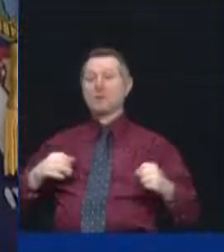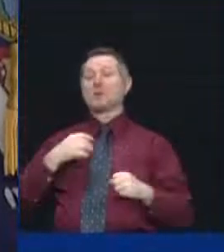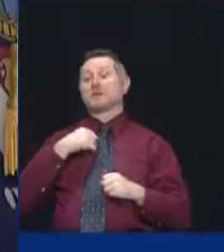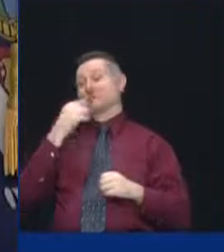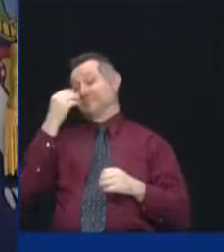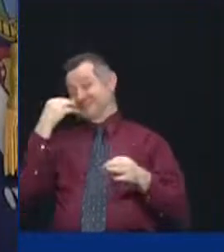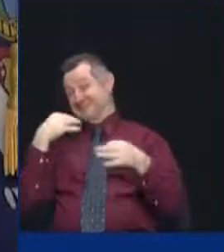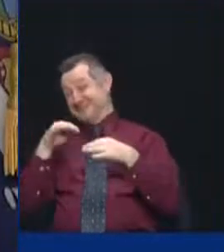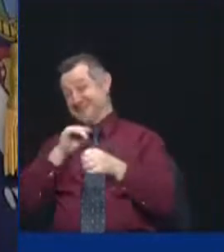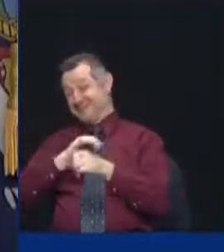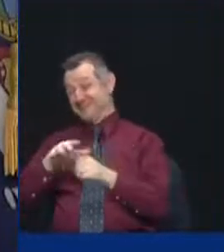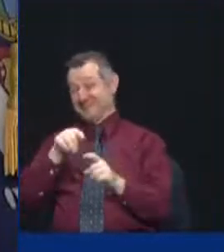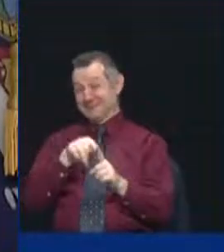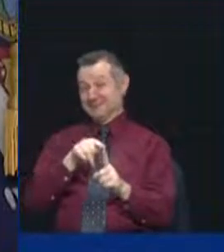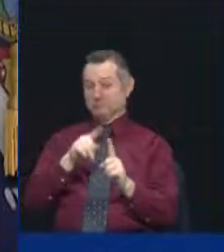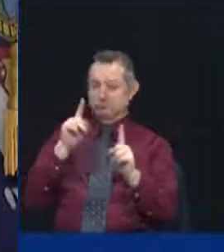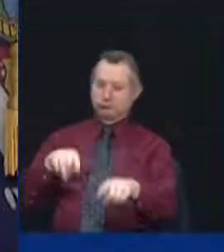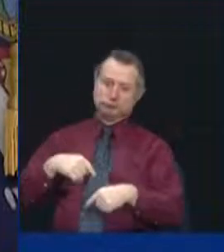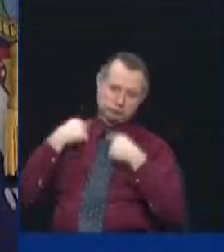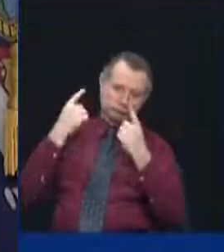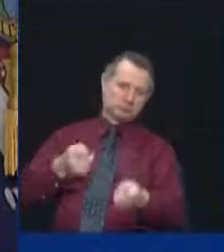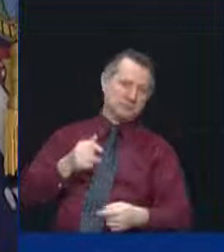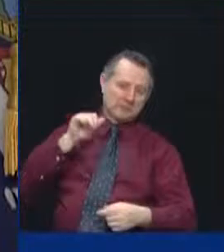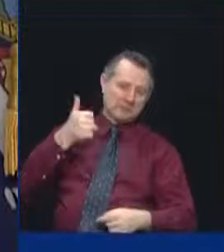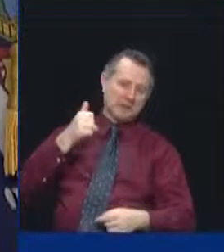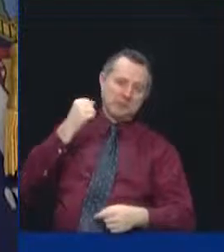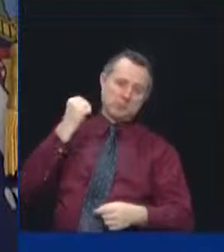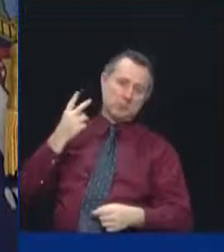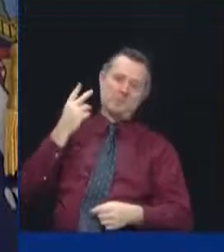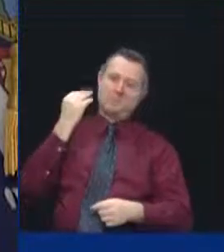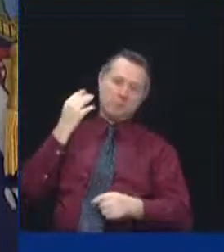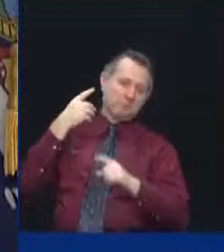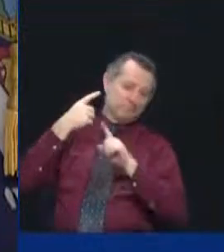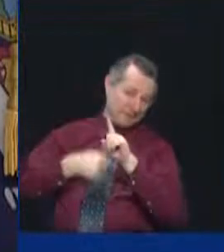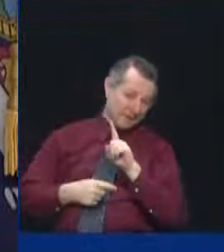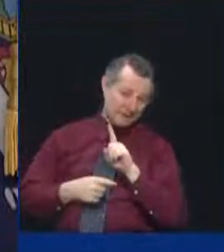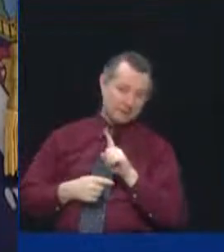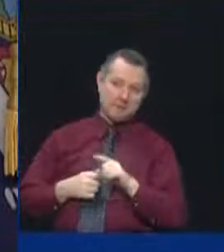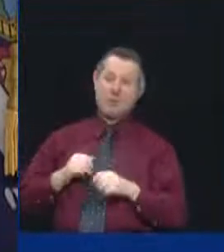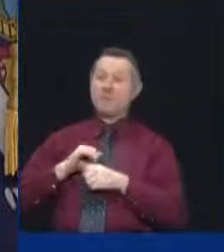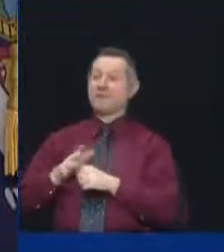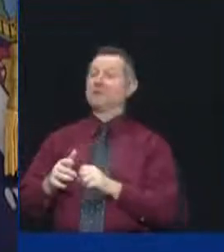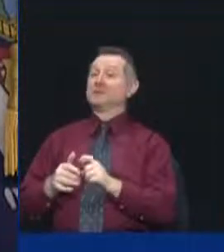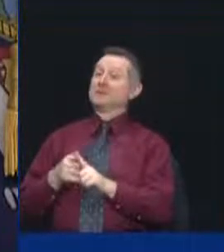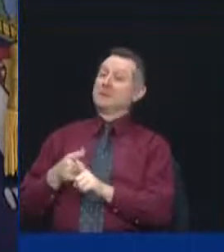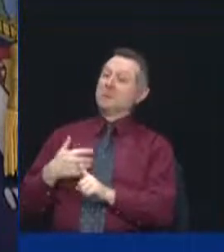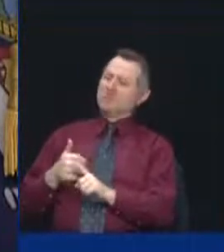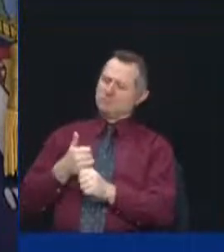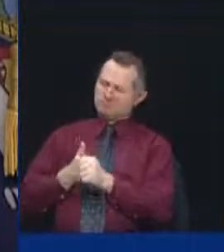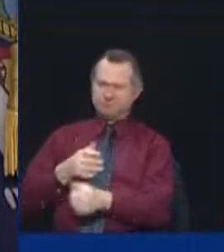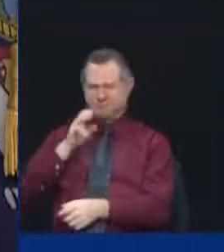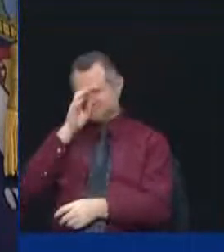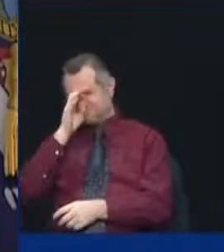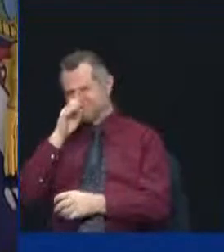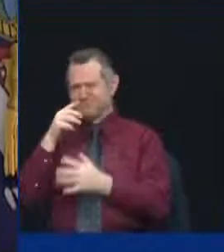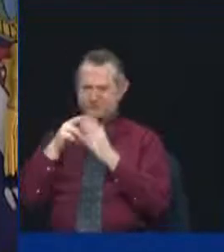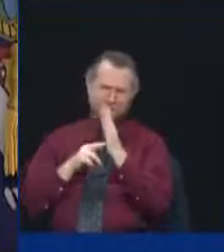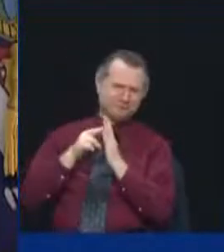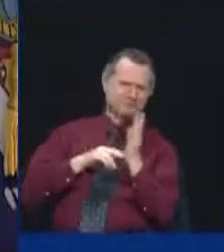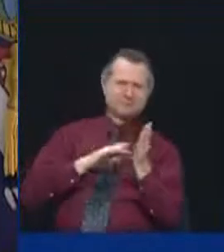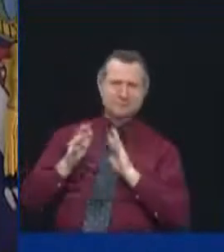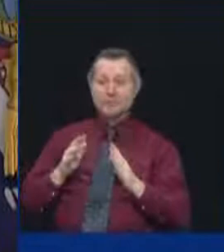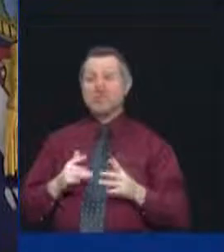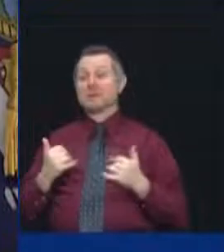COVID for many months. We had COVID restrictions. I think what we're doing now are